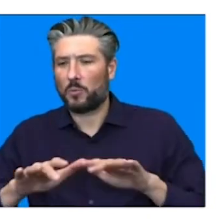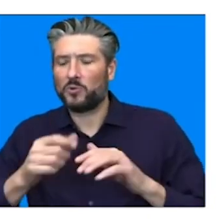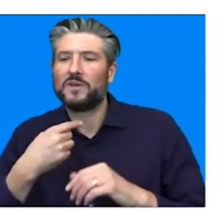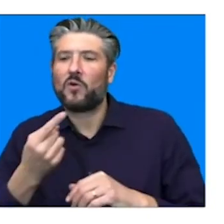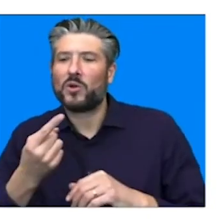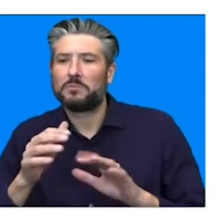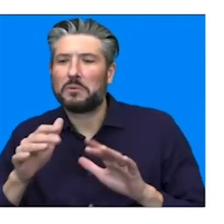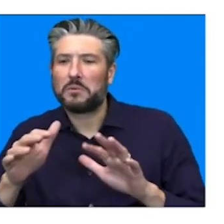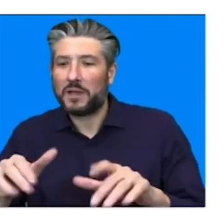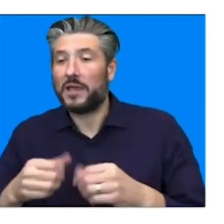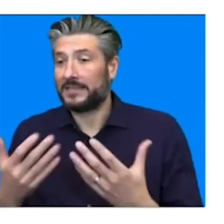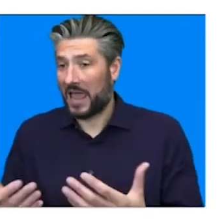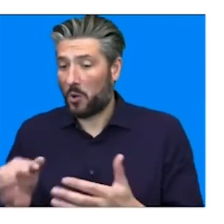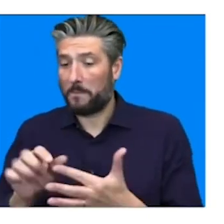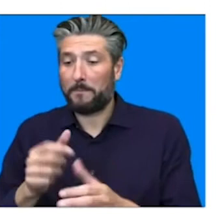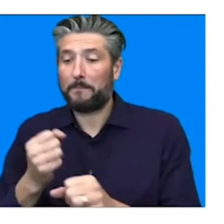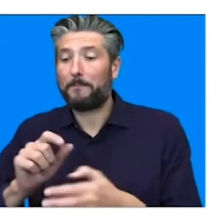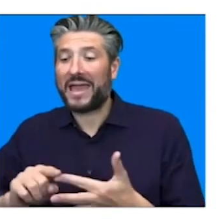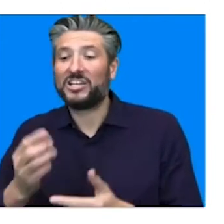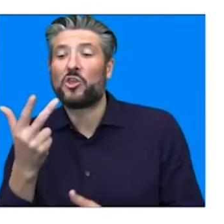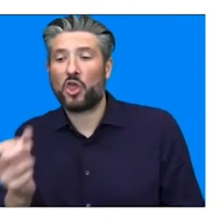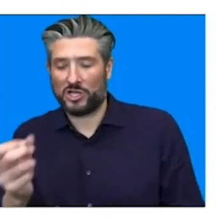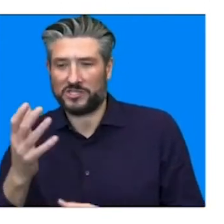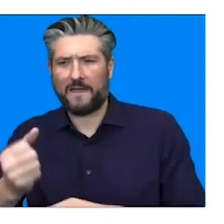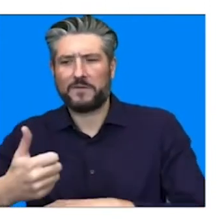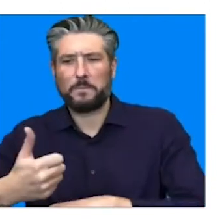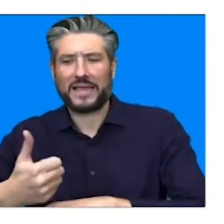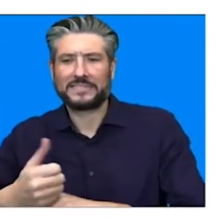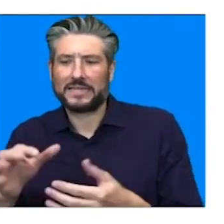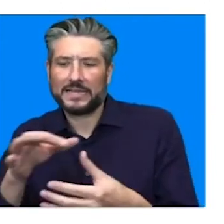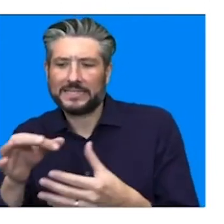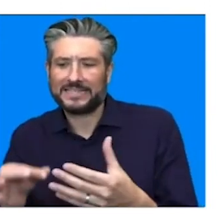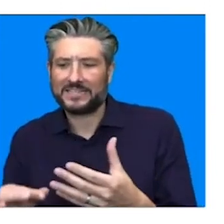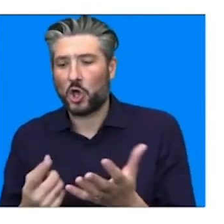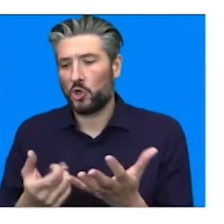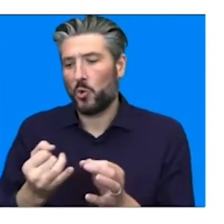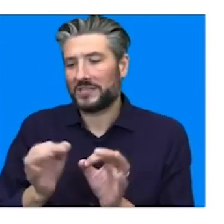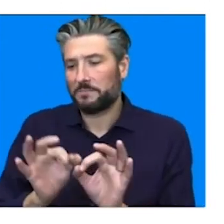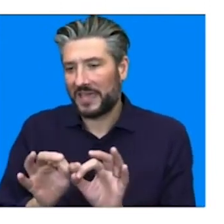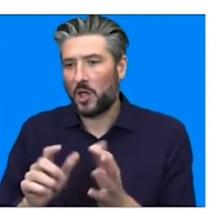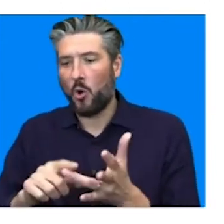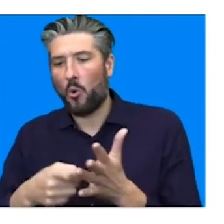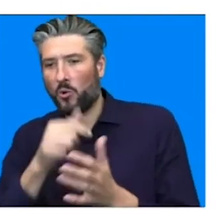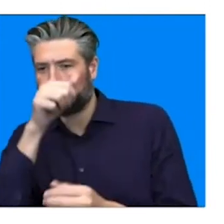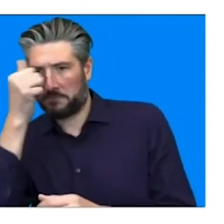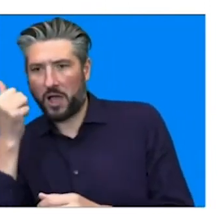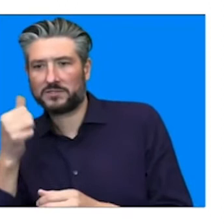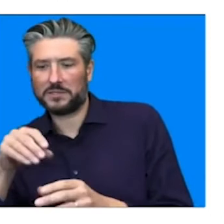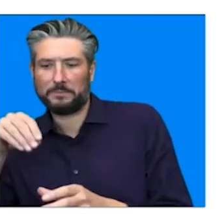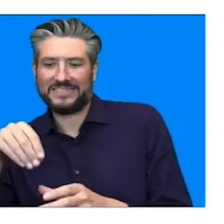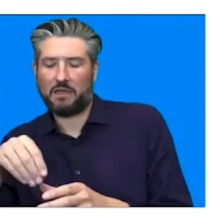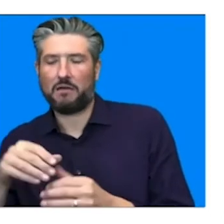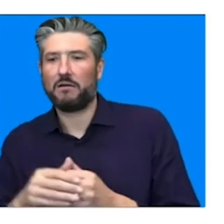30. Basic settings for using smart media or a USB storage device. 1. Press the File button to